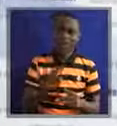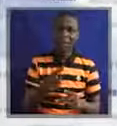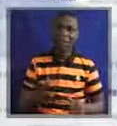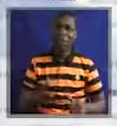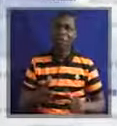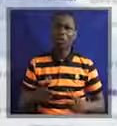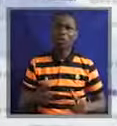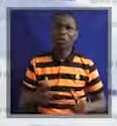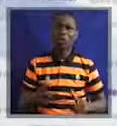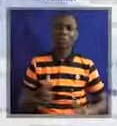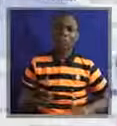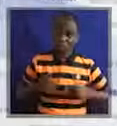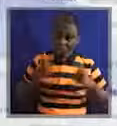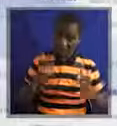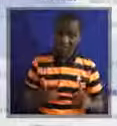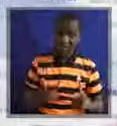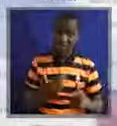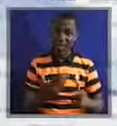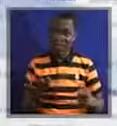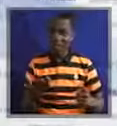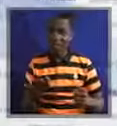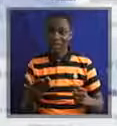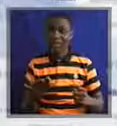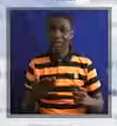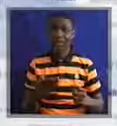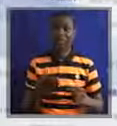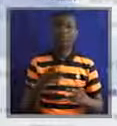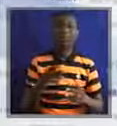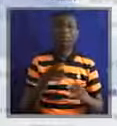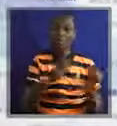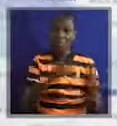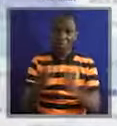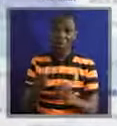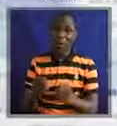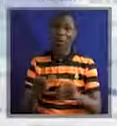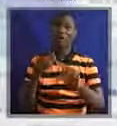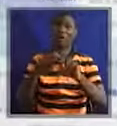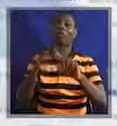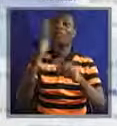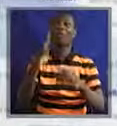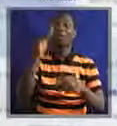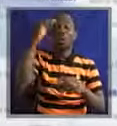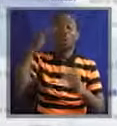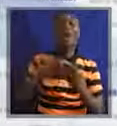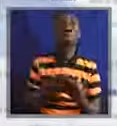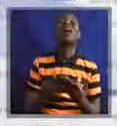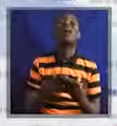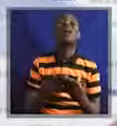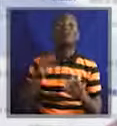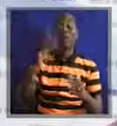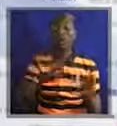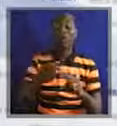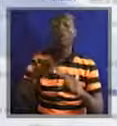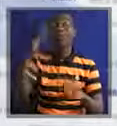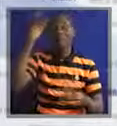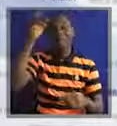What better than Abbe, who said, the source, our dear, who's Adiano, a young yame, and I said, a yobon sam idiot. Now, Acts chapter 8,